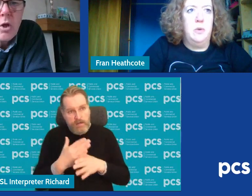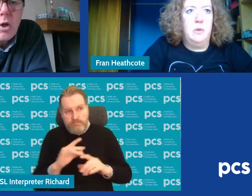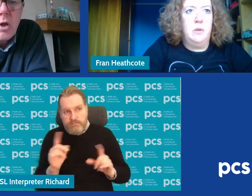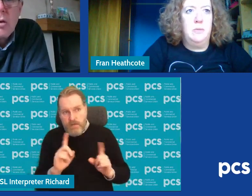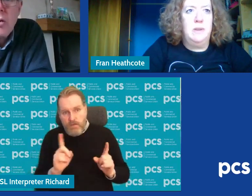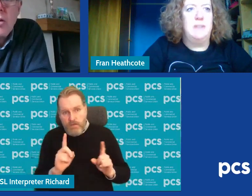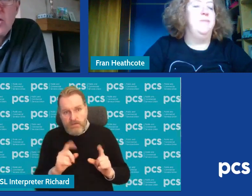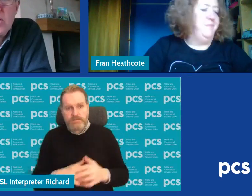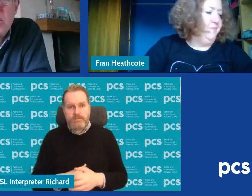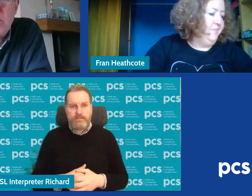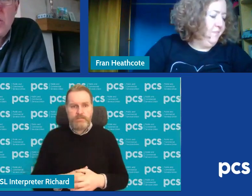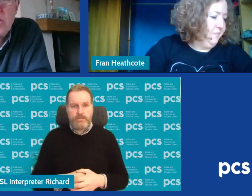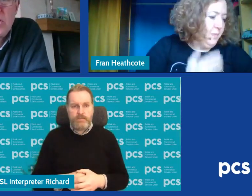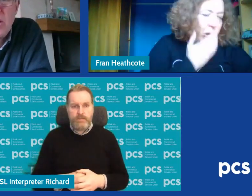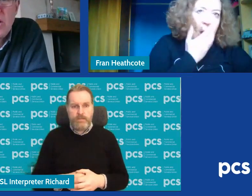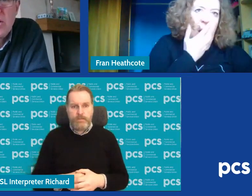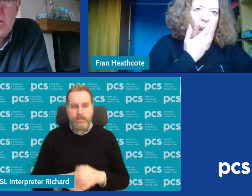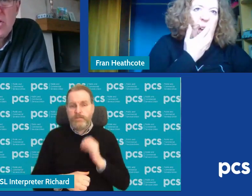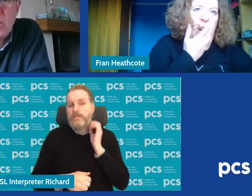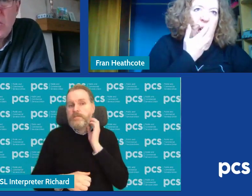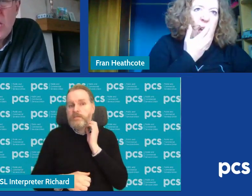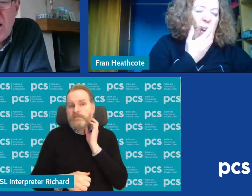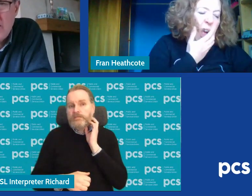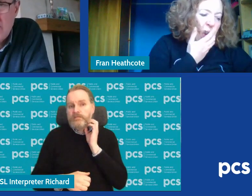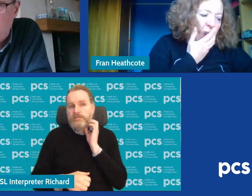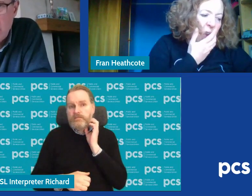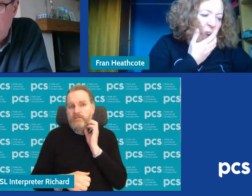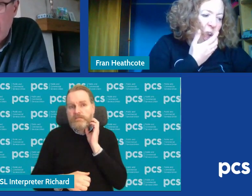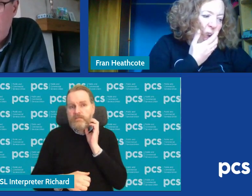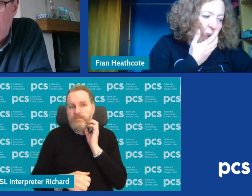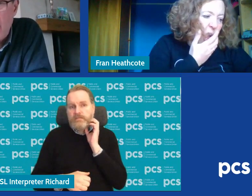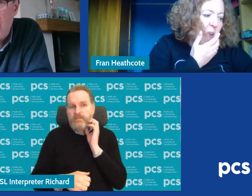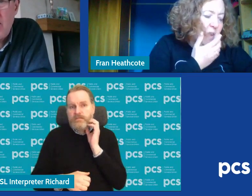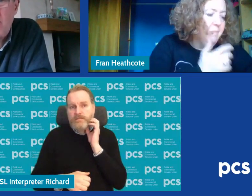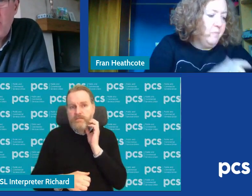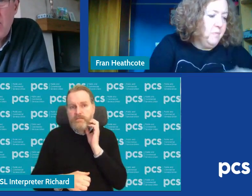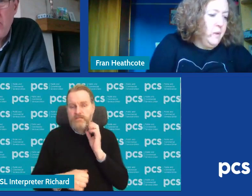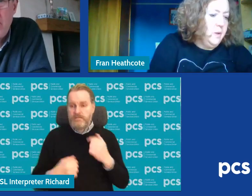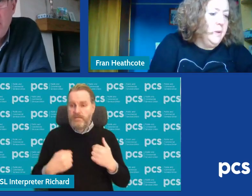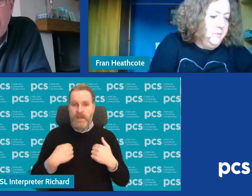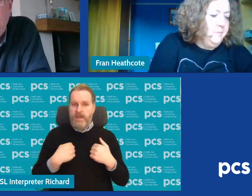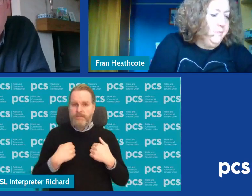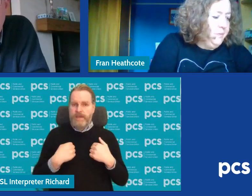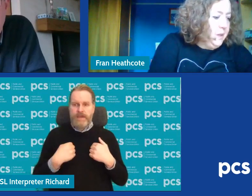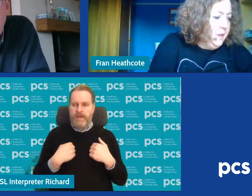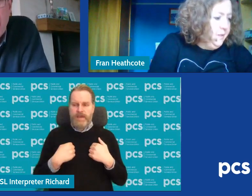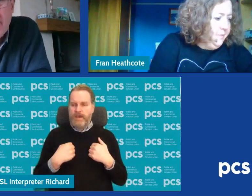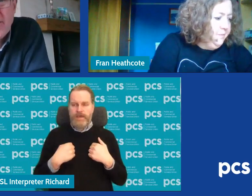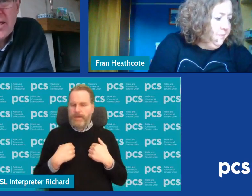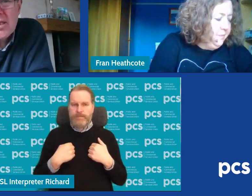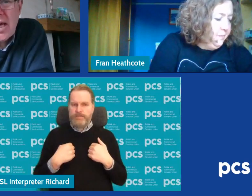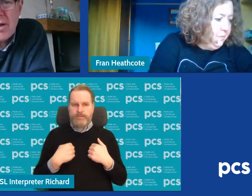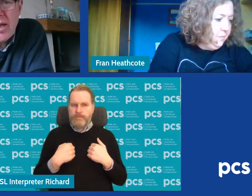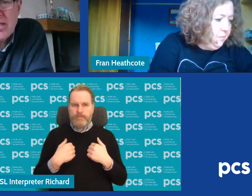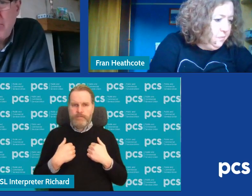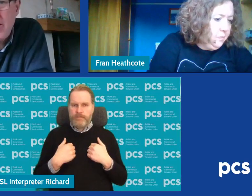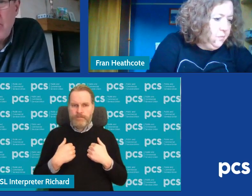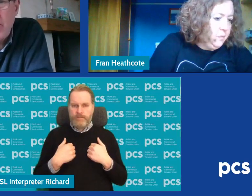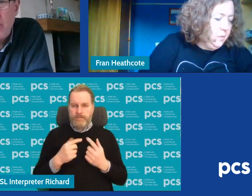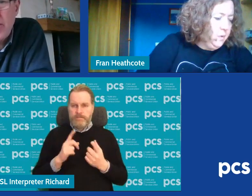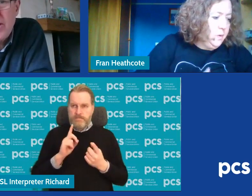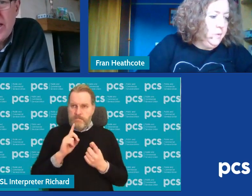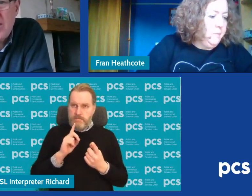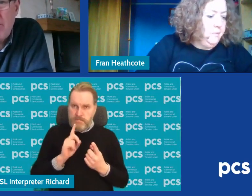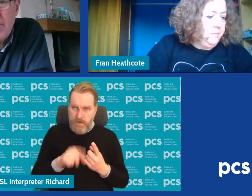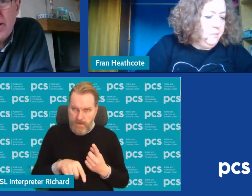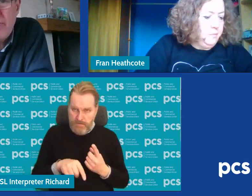Oh, that's it. So that's a question rather than me take a stab at it. That's something that